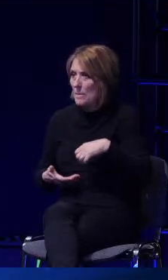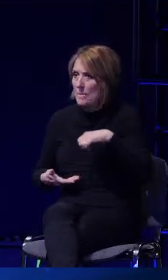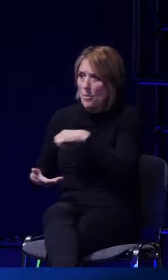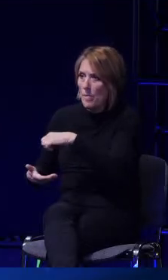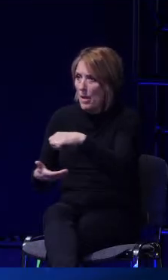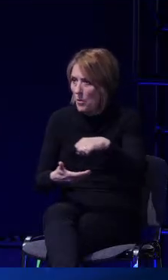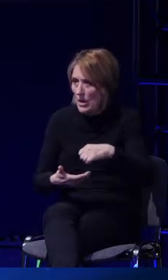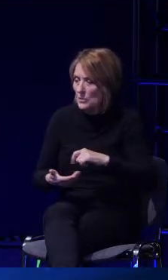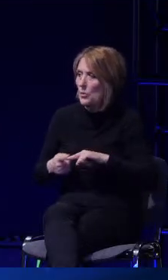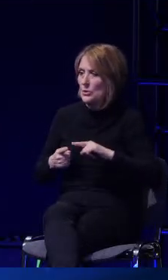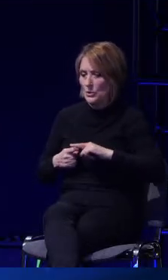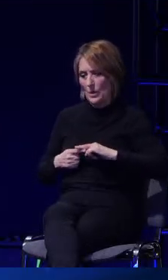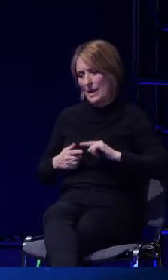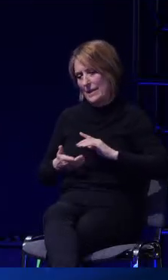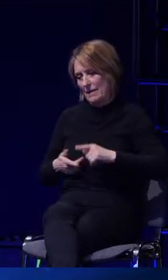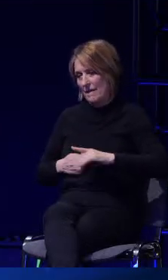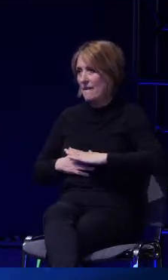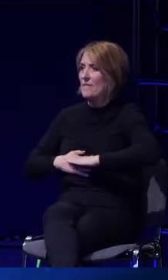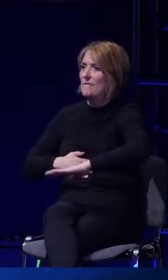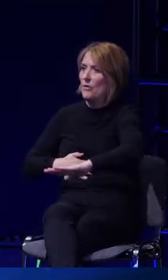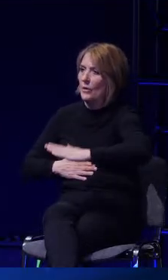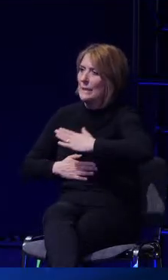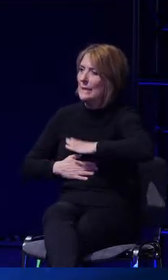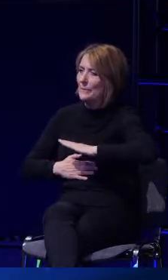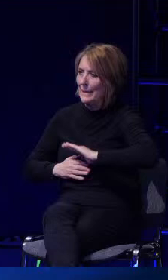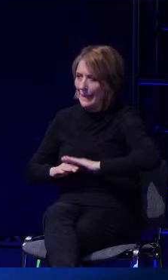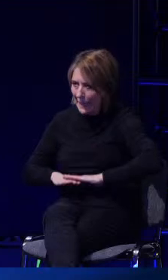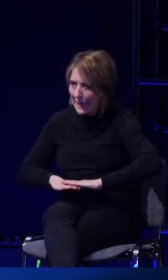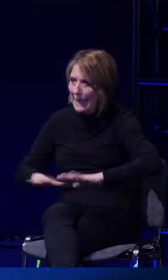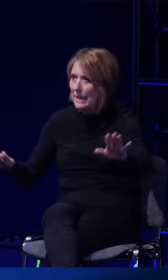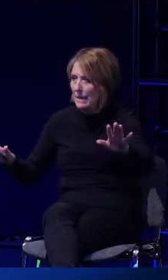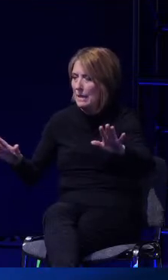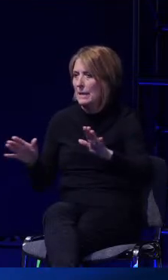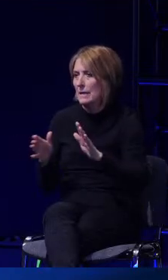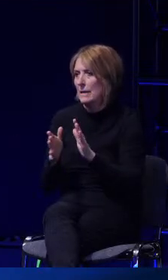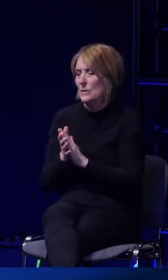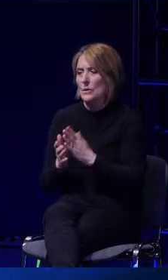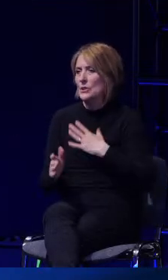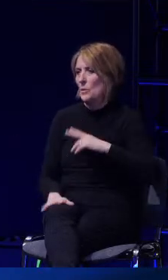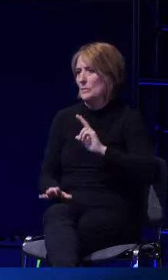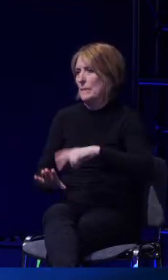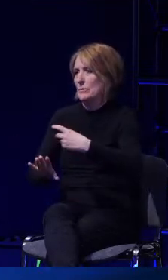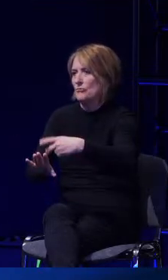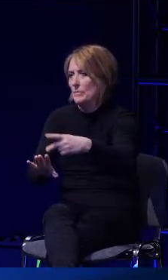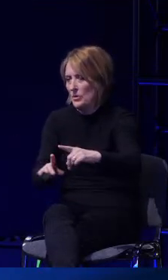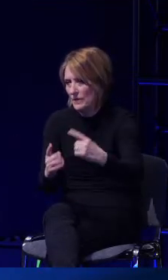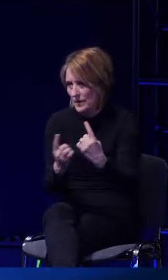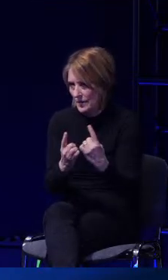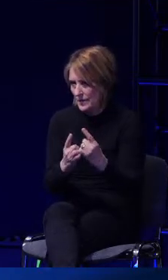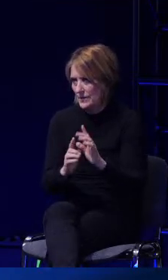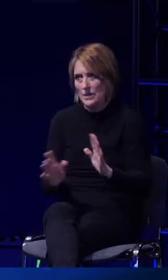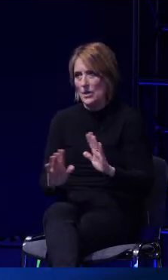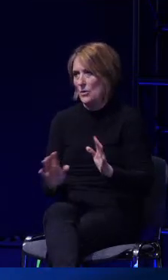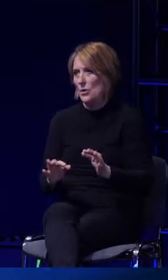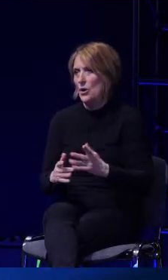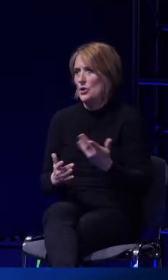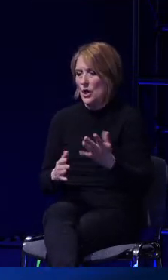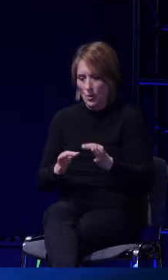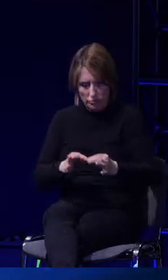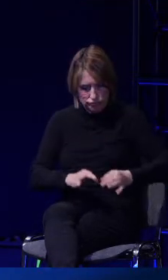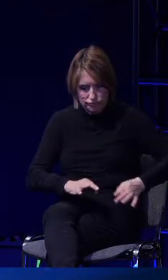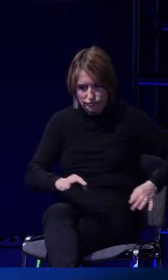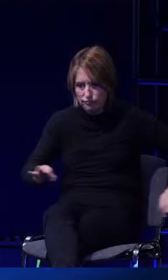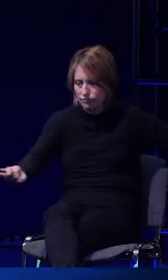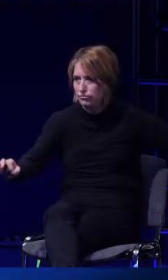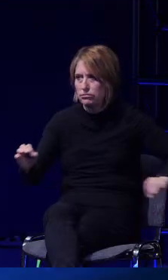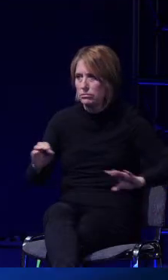us, Steadicam operators and all the extras aren't tripping over. So we don't want to then be running an XLR cable to